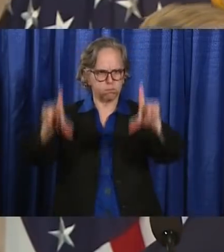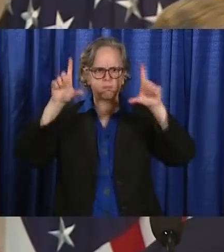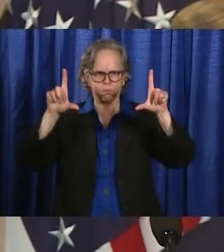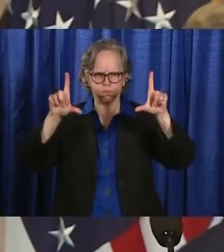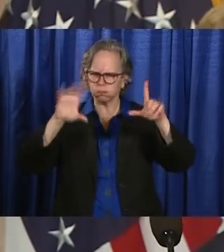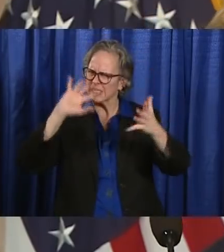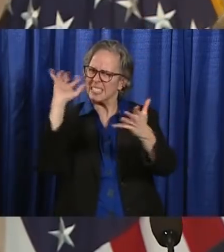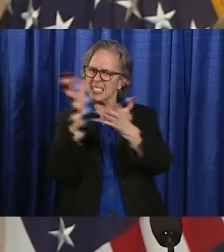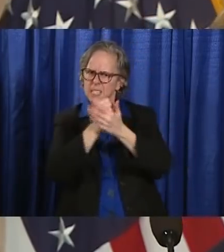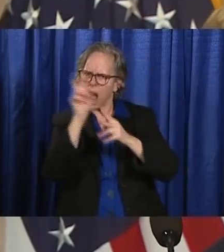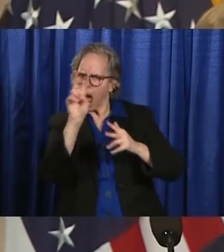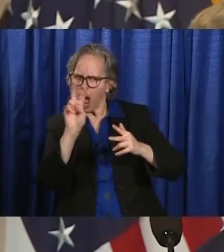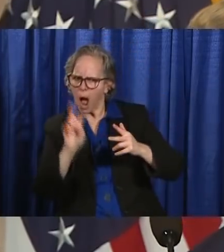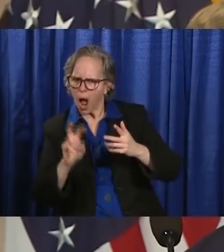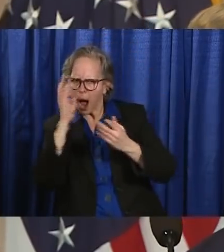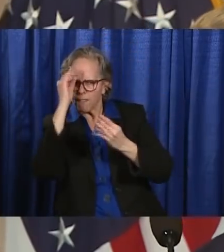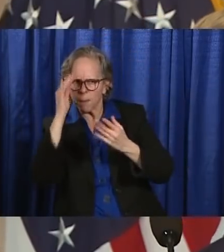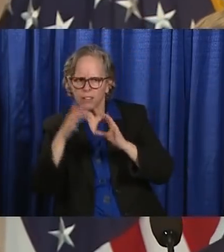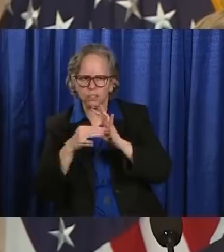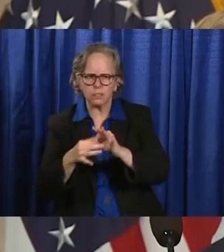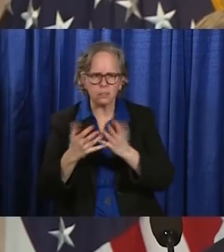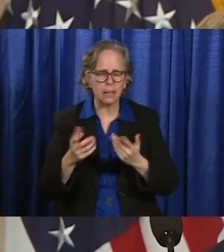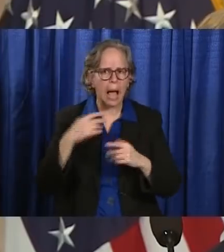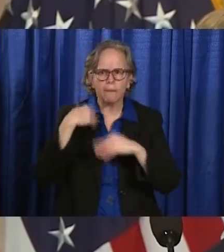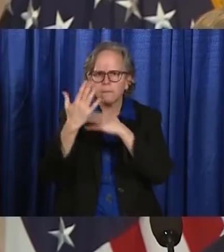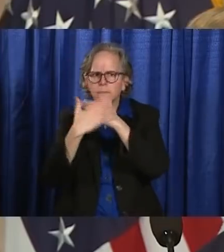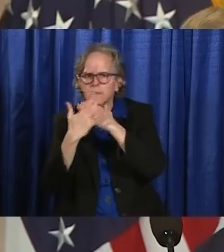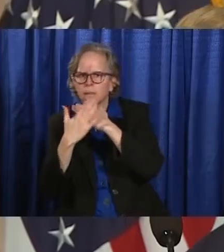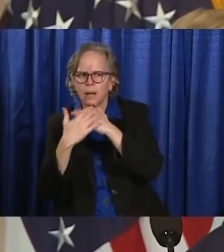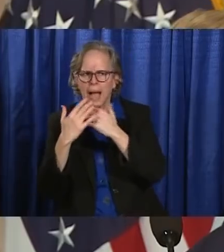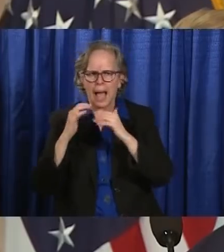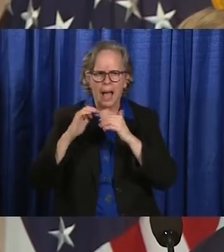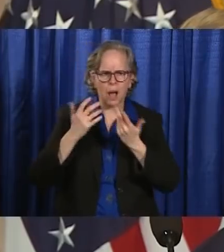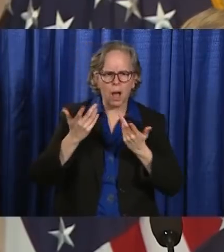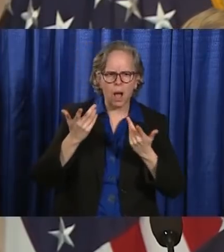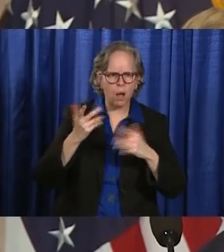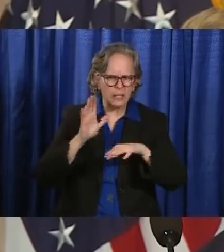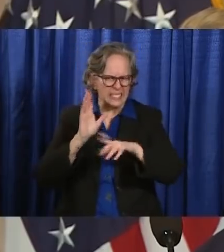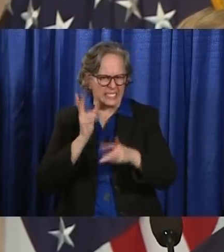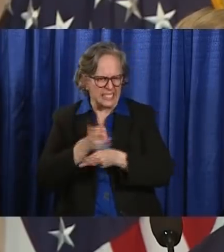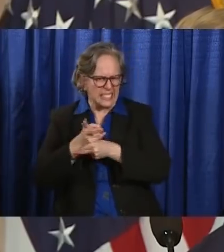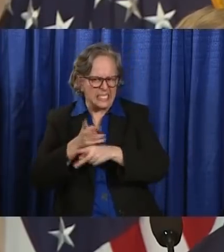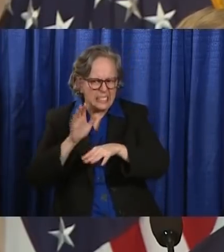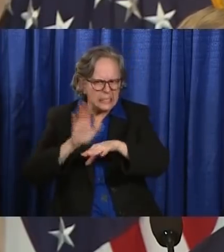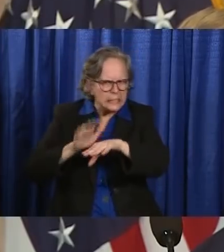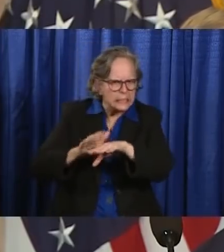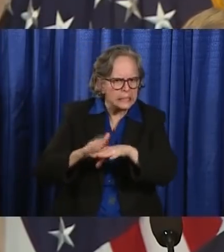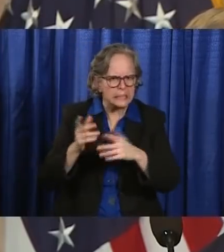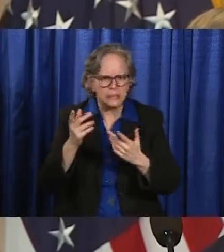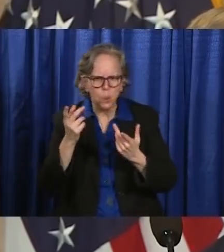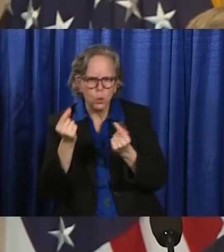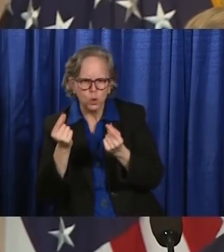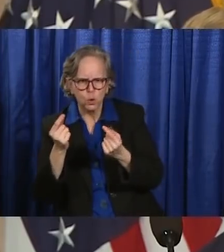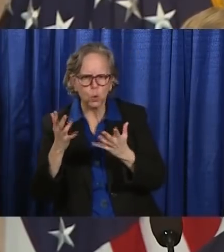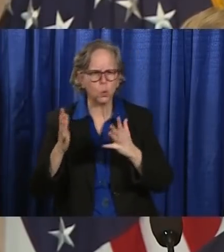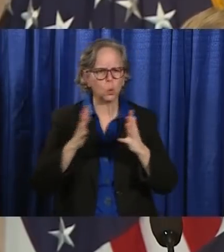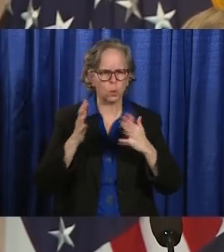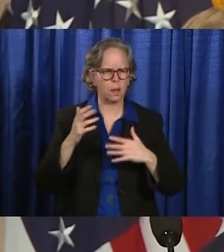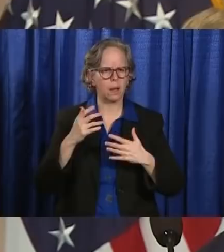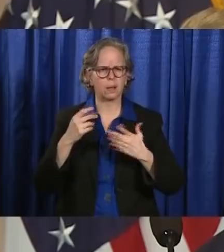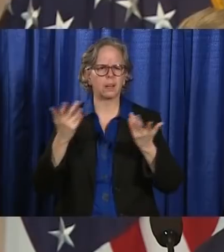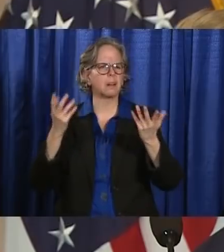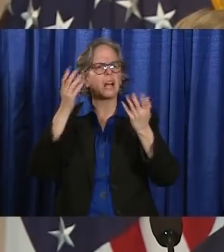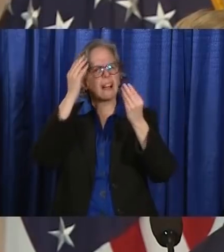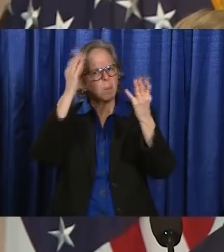tips on things such as self-care, precautions to take during this emergency, and some basic